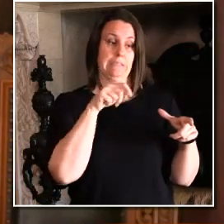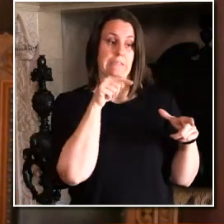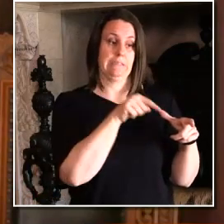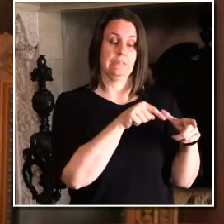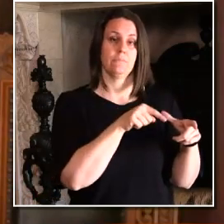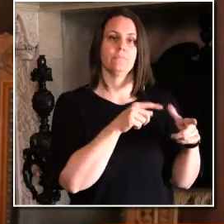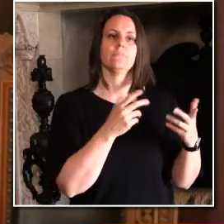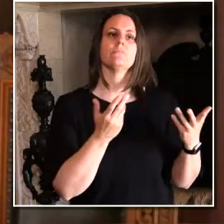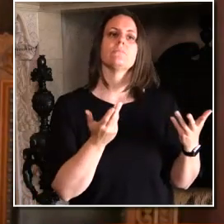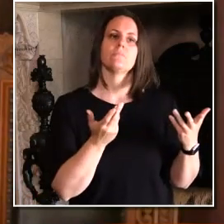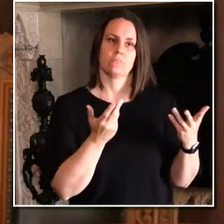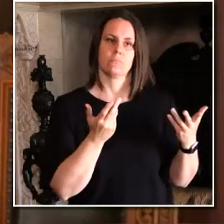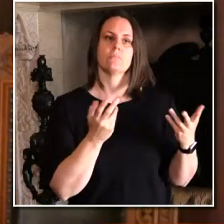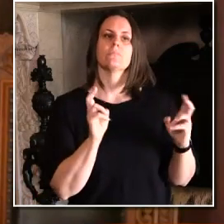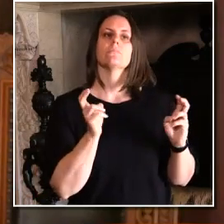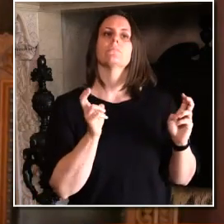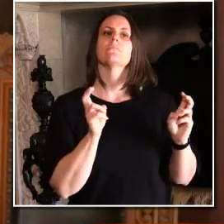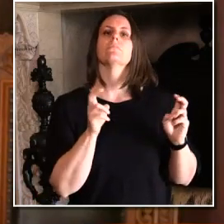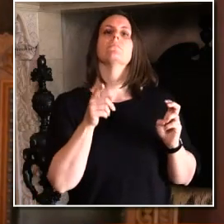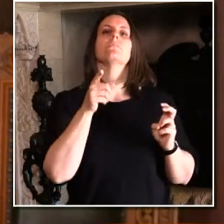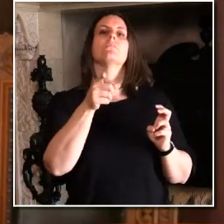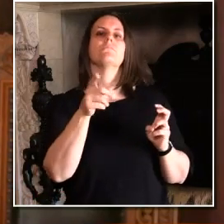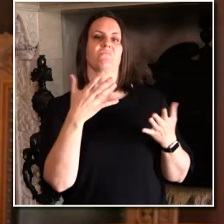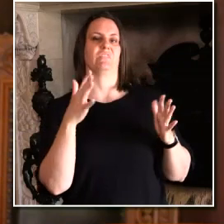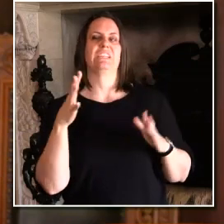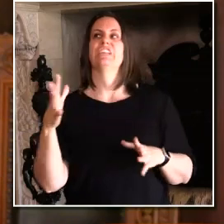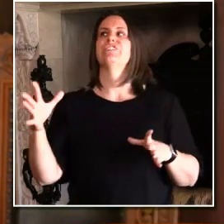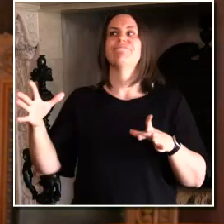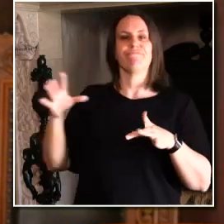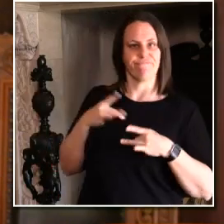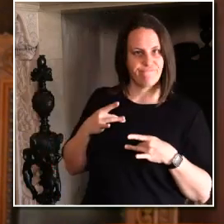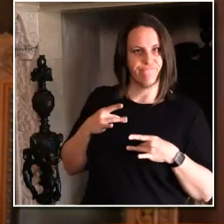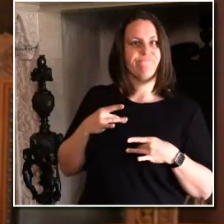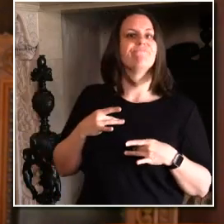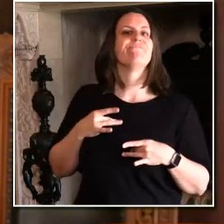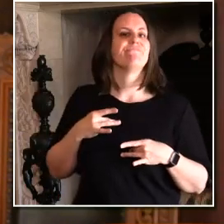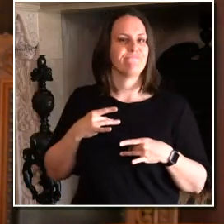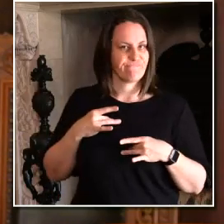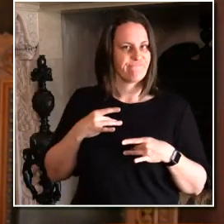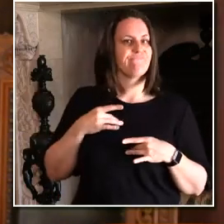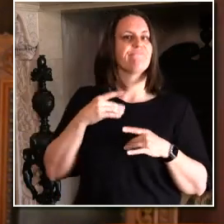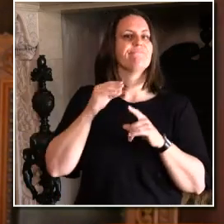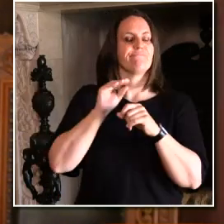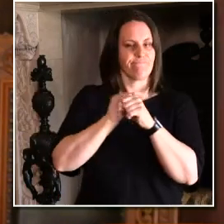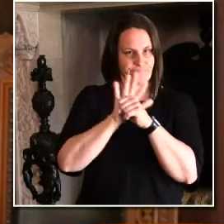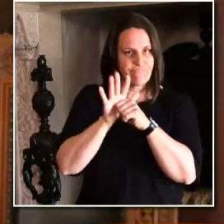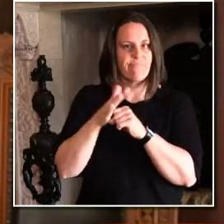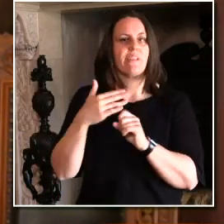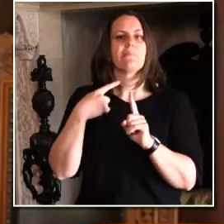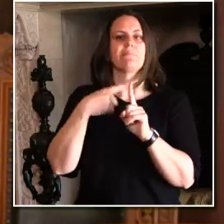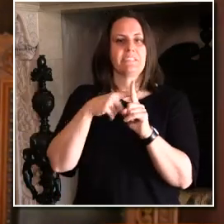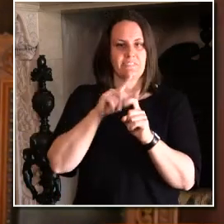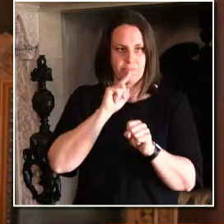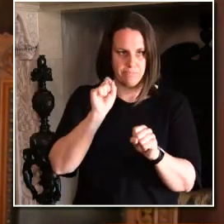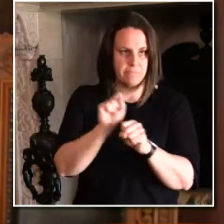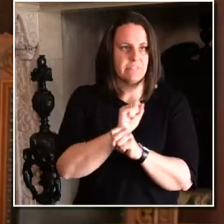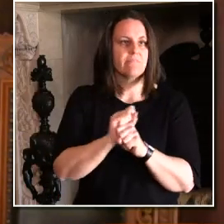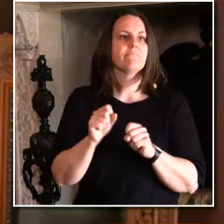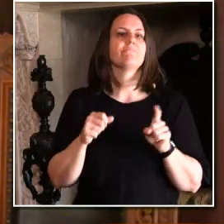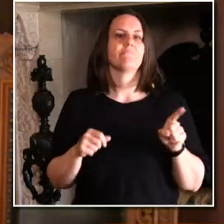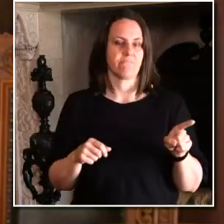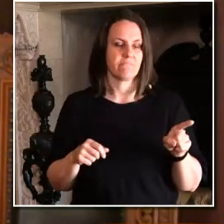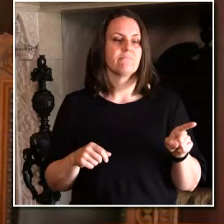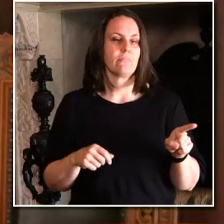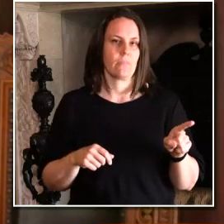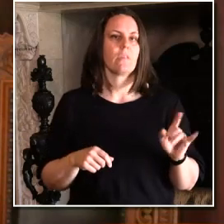exposure, so they're a contact in some way to a confirmed case of COVID-19, or maybe they, in the past, one of the things we looked at